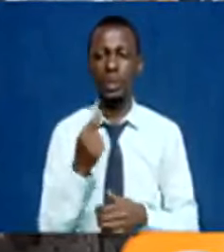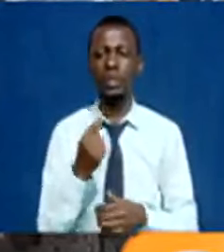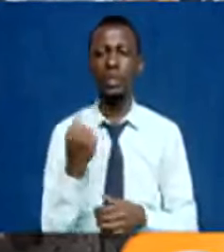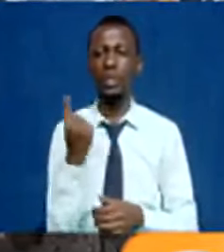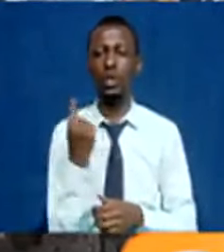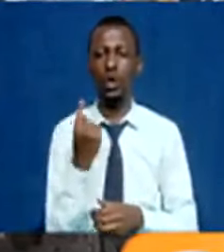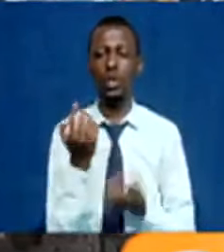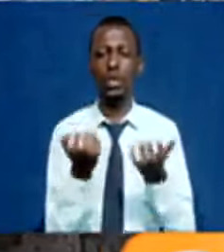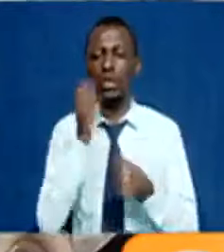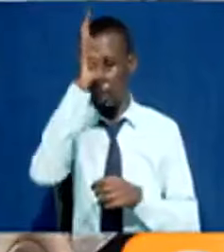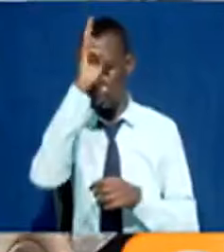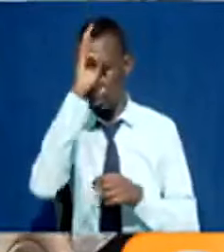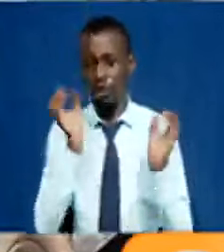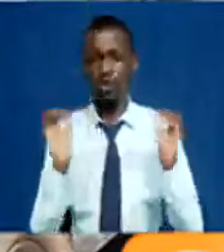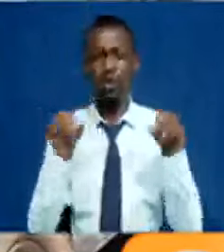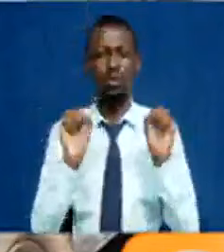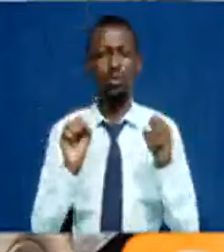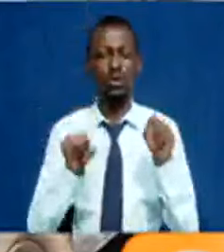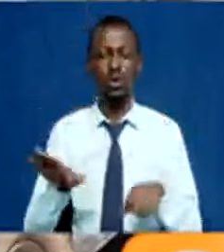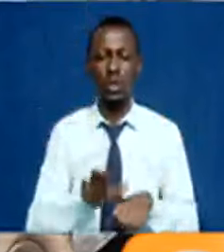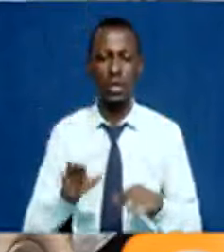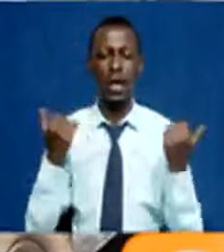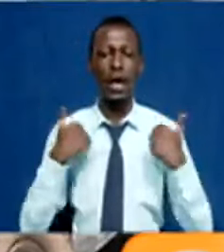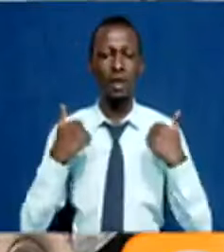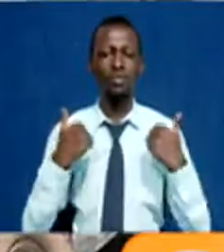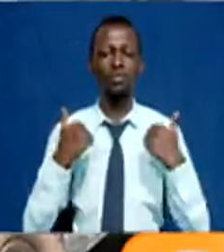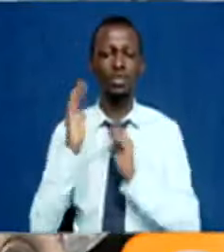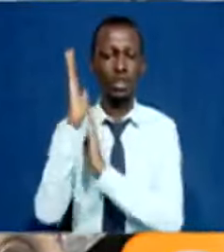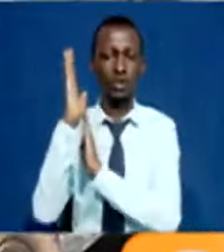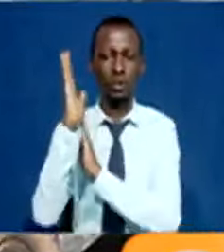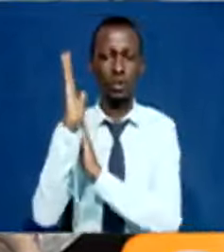required to pacify the area. Hassan Mugambi, Citizen TV.